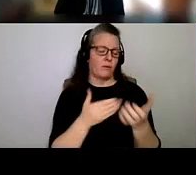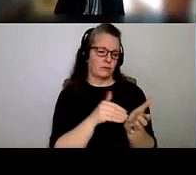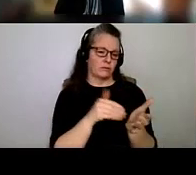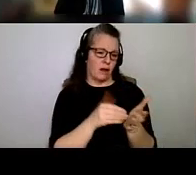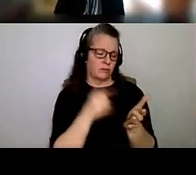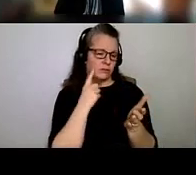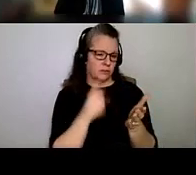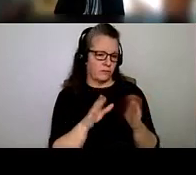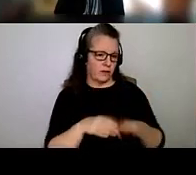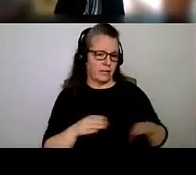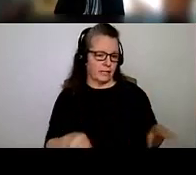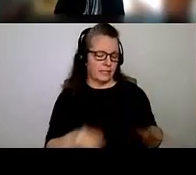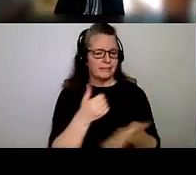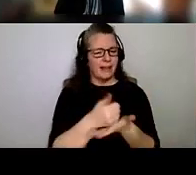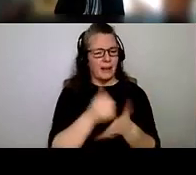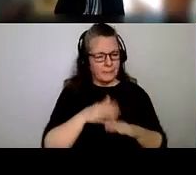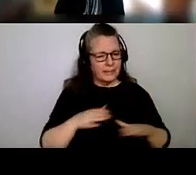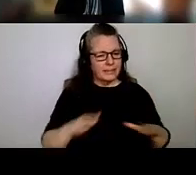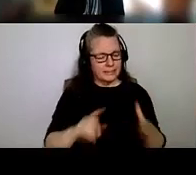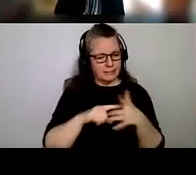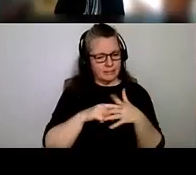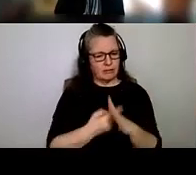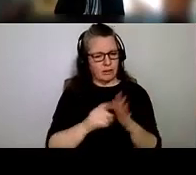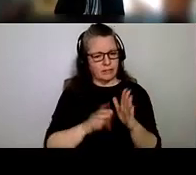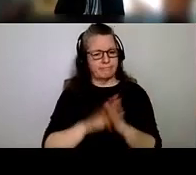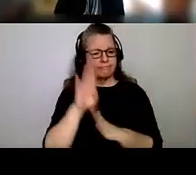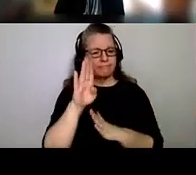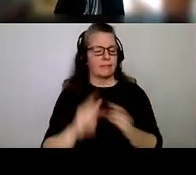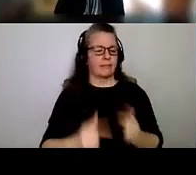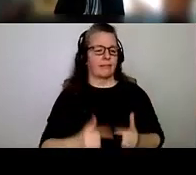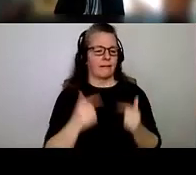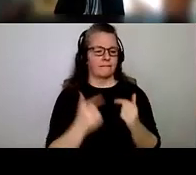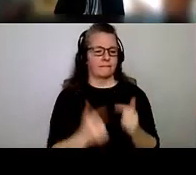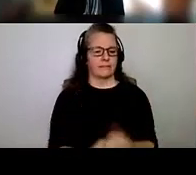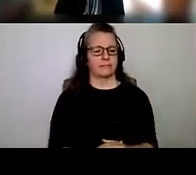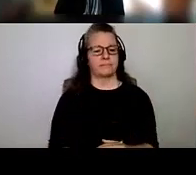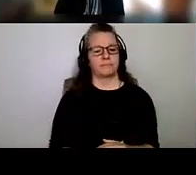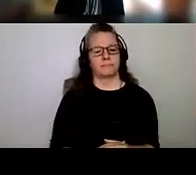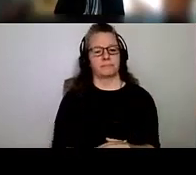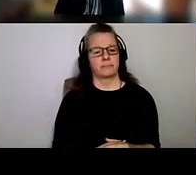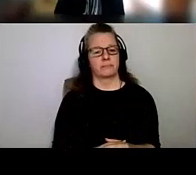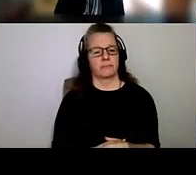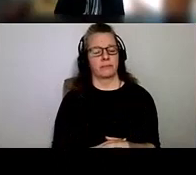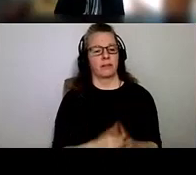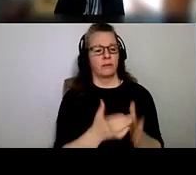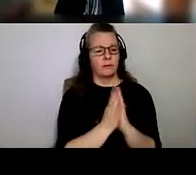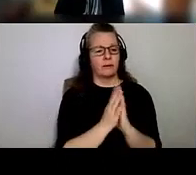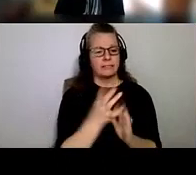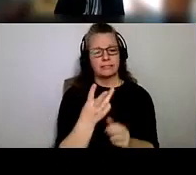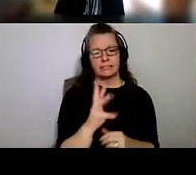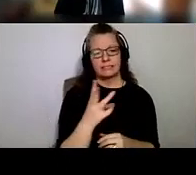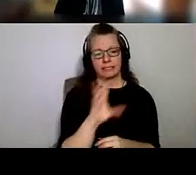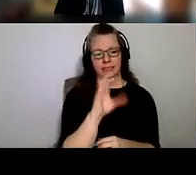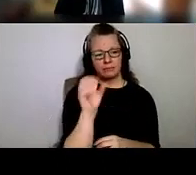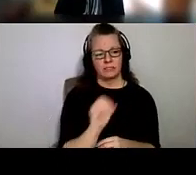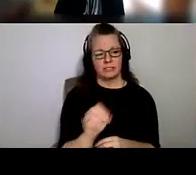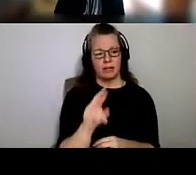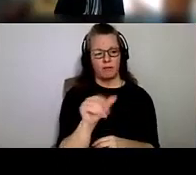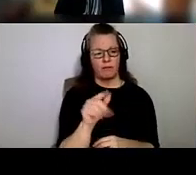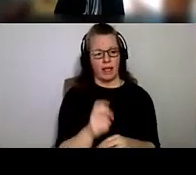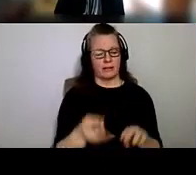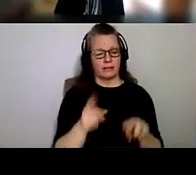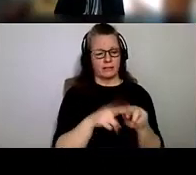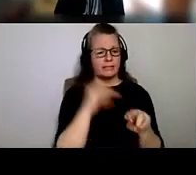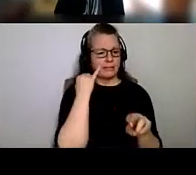for helping kids to get off to a good start in life. The requested 16% rate increase, if approved,